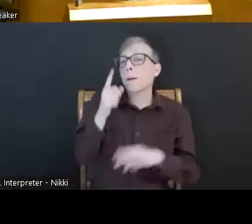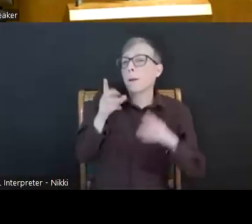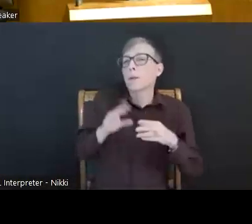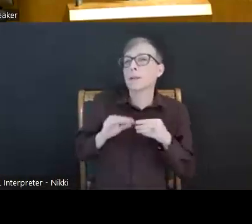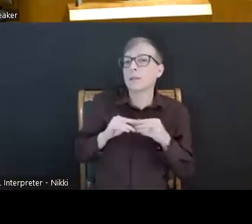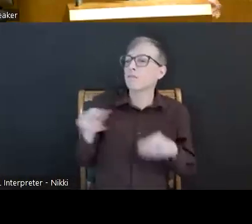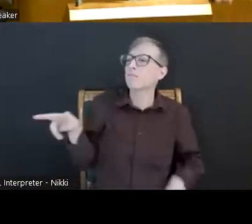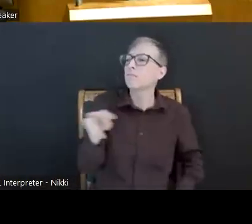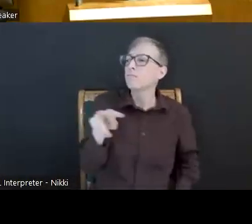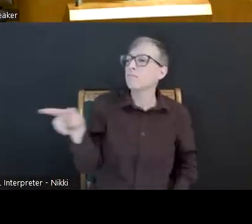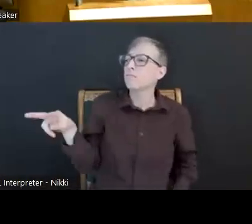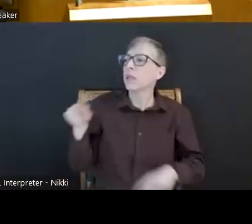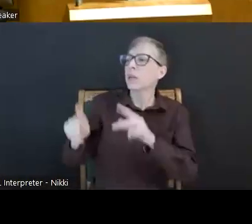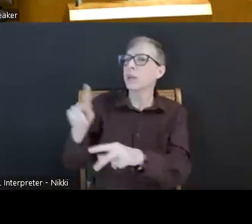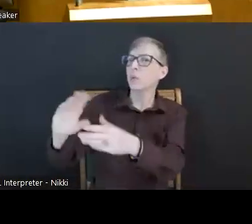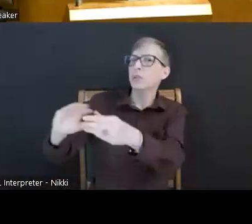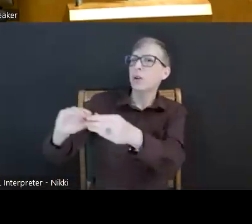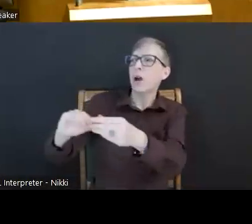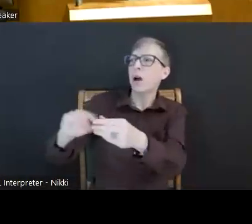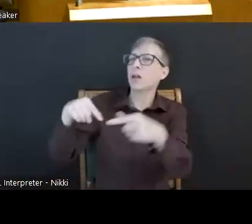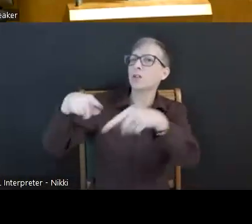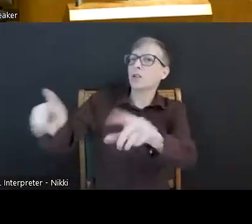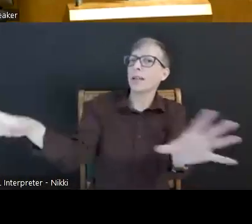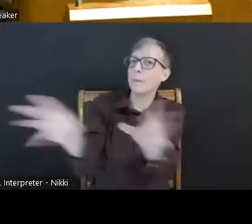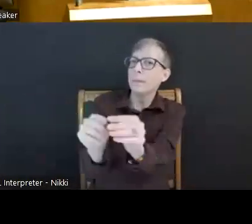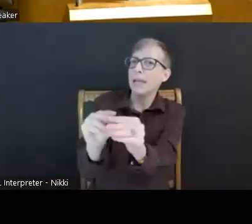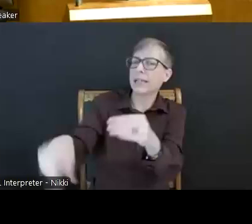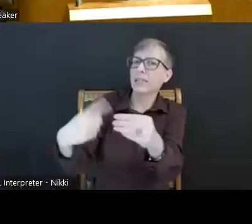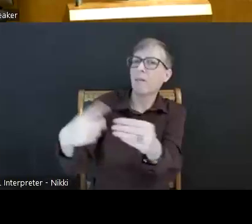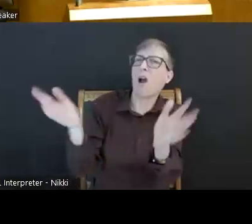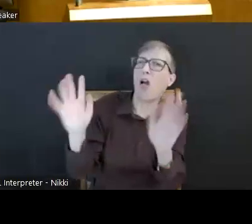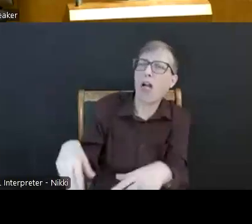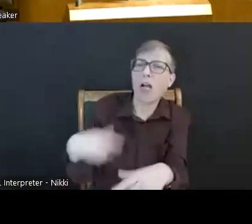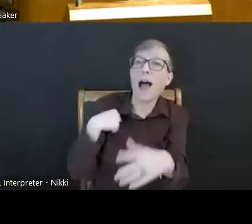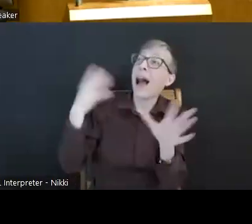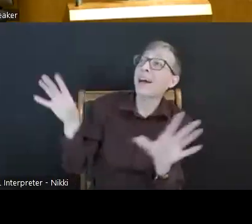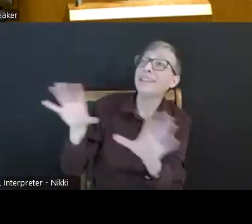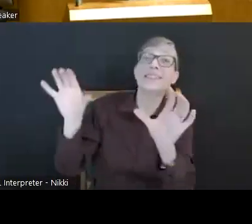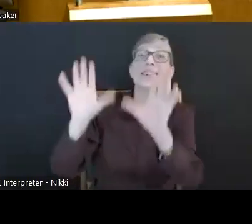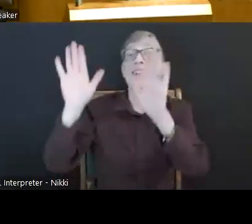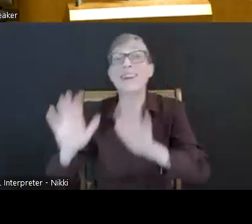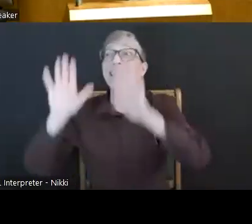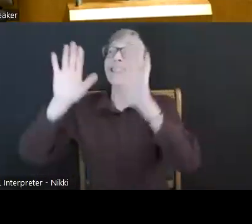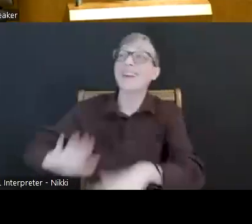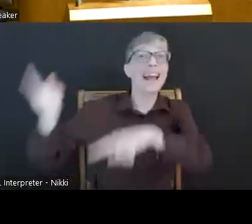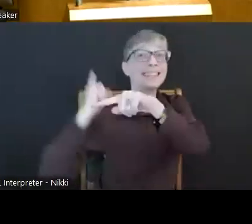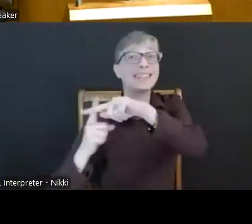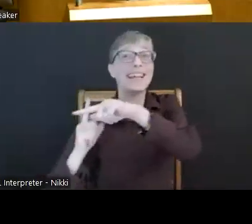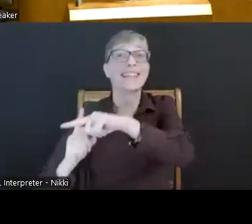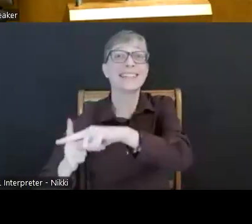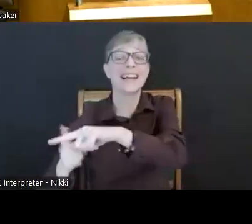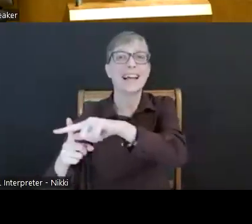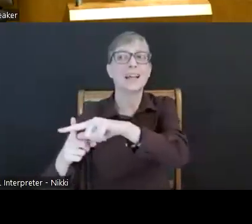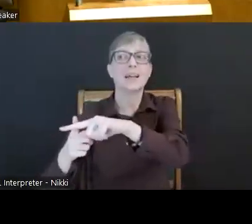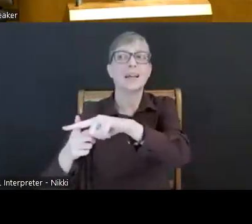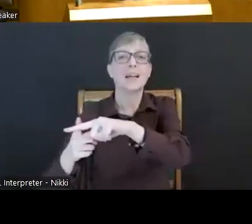great they were doing, and then they would go out for lunch or dinner afterwards and talk about, you know, all the problems with depression and everything else. And why couldn't they talk